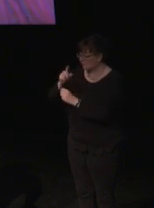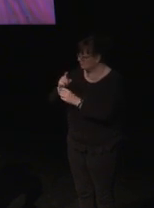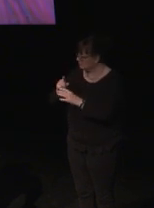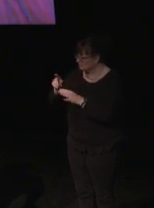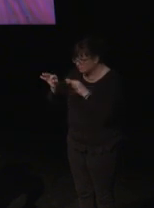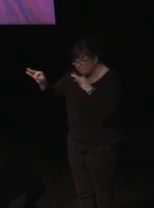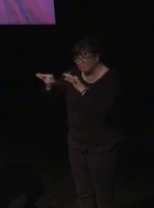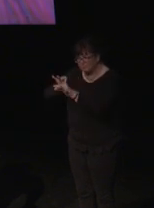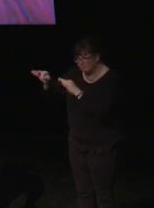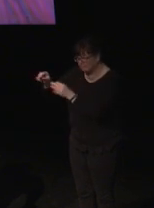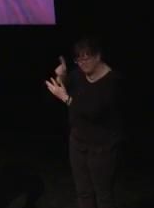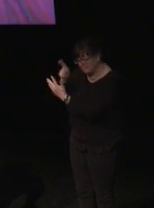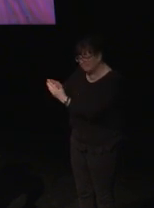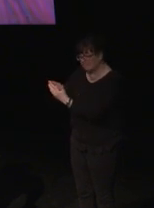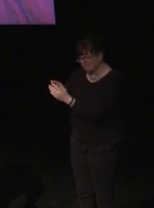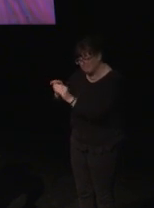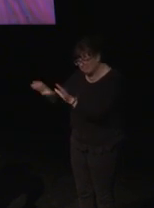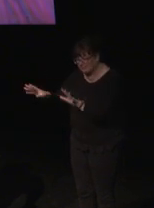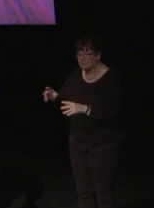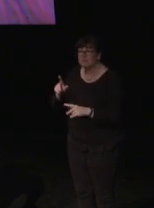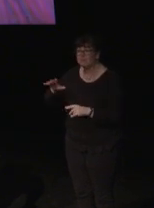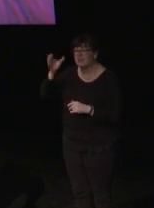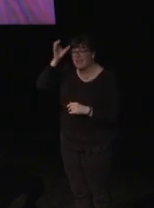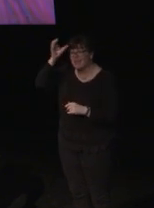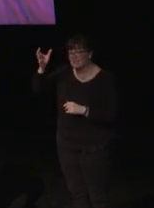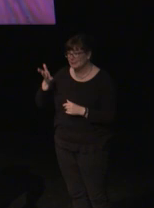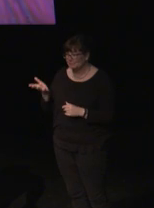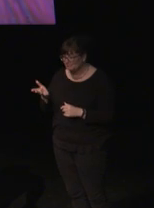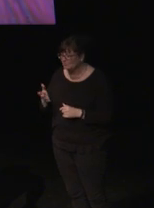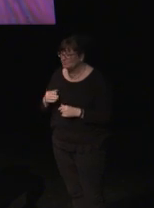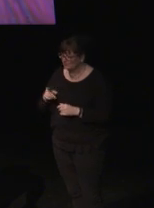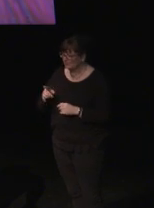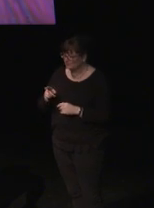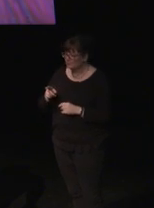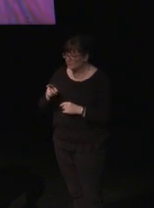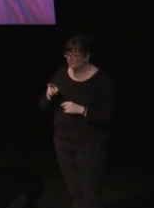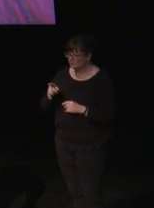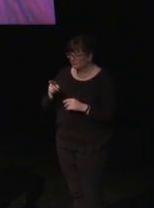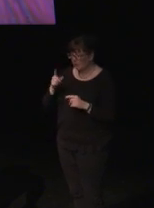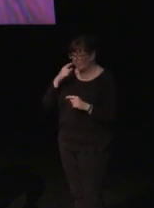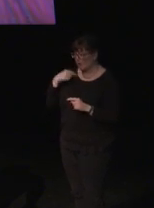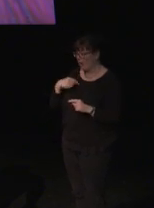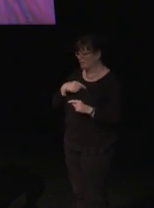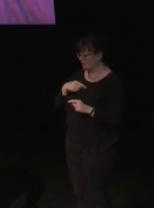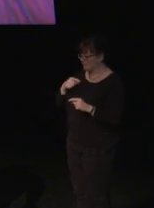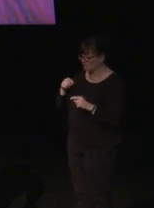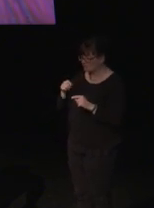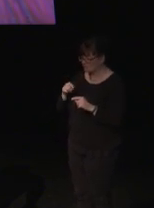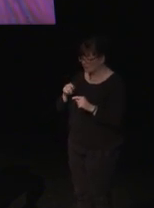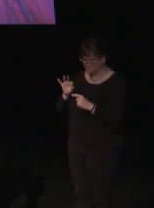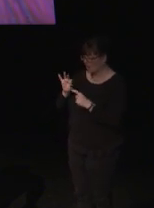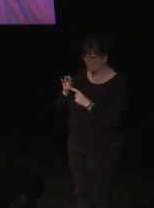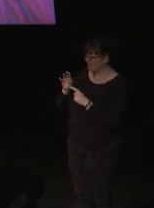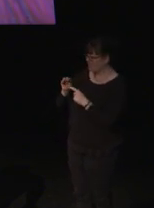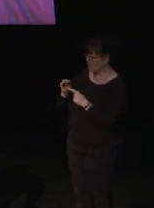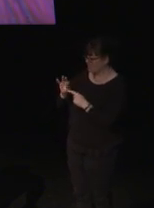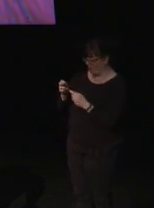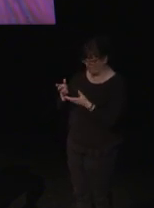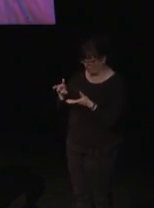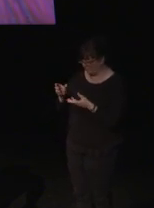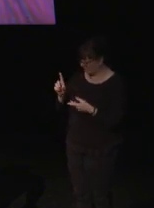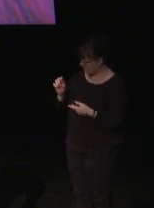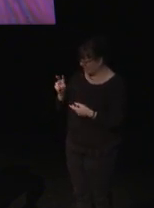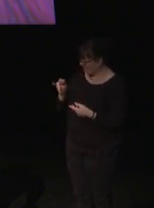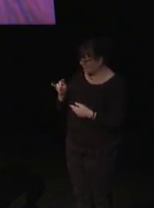about it, was this idea that it was really important for us that the form of the device felt like a proper